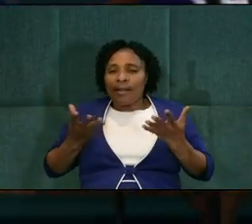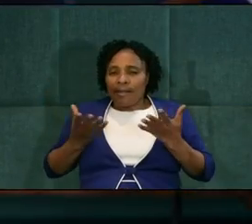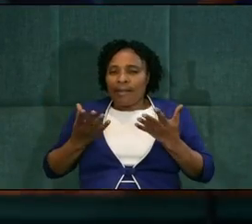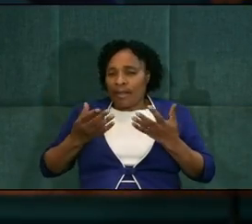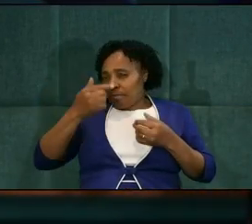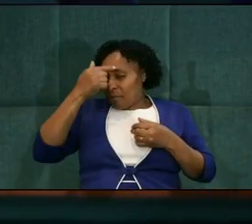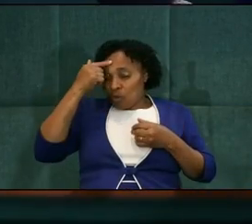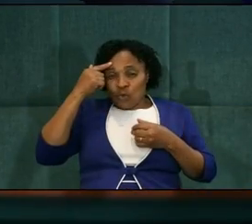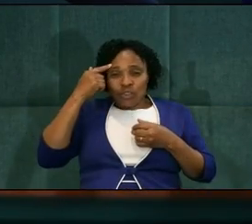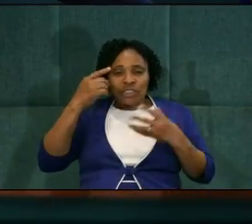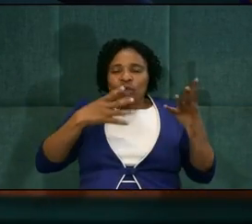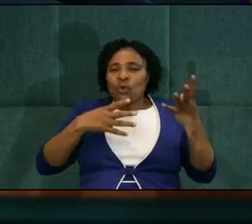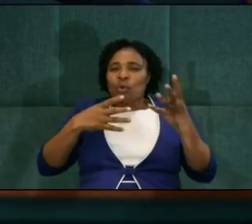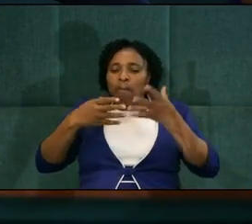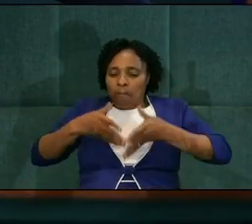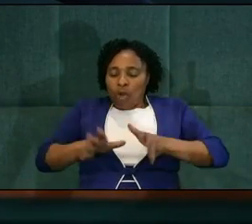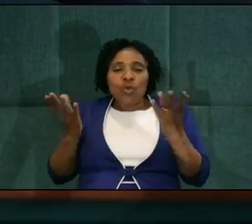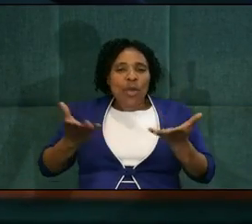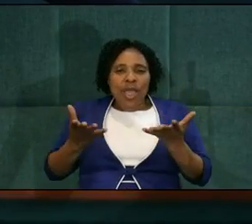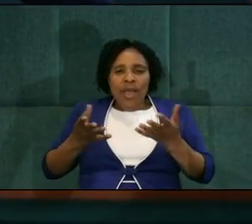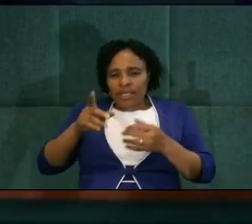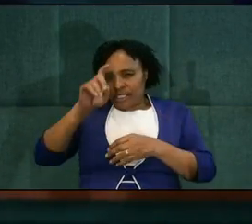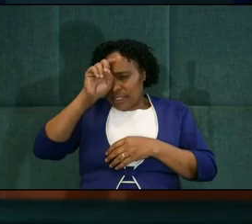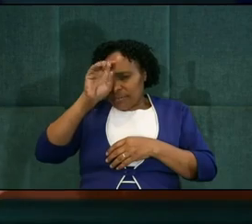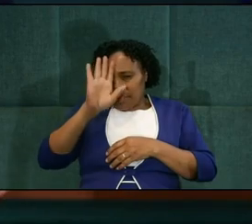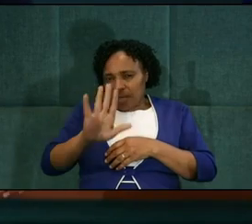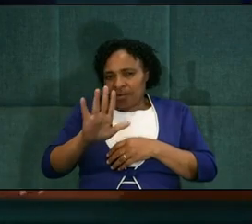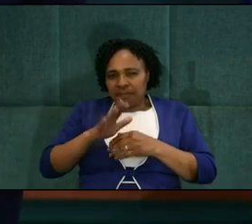was born in Egypt.